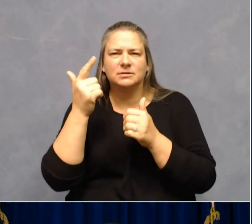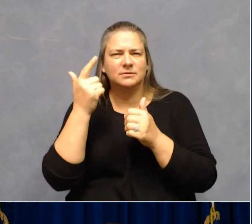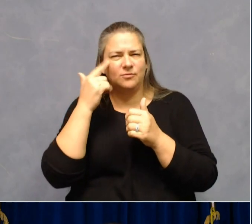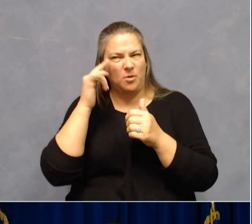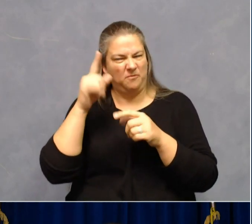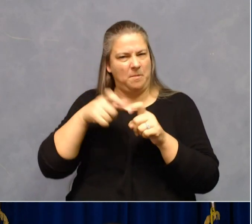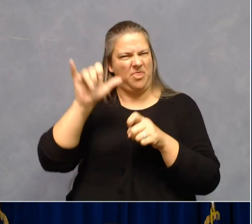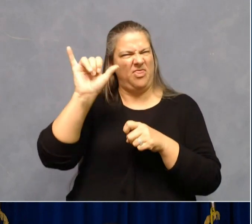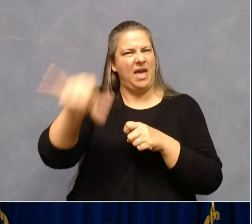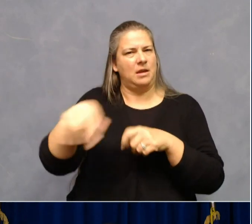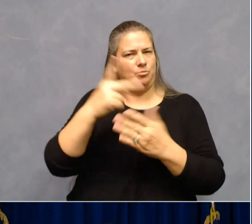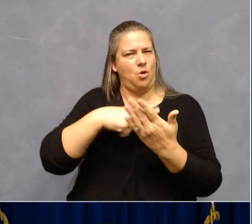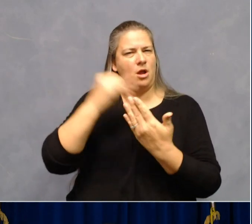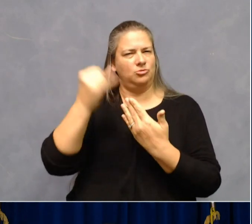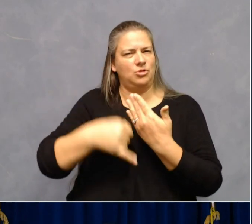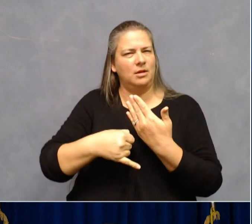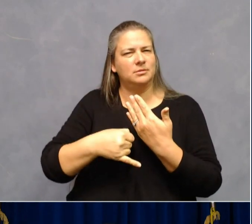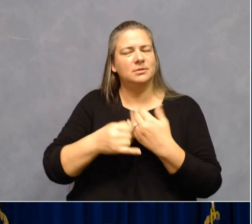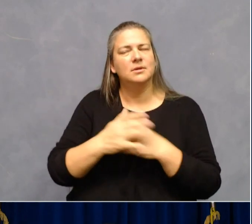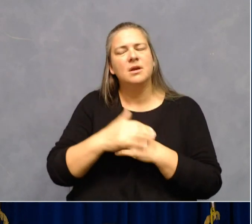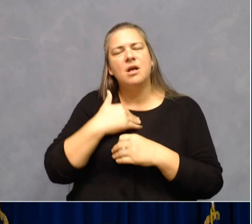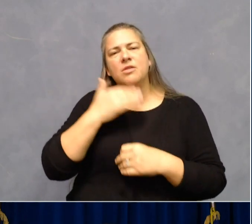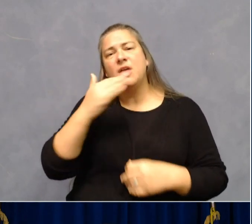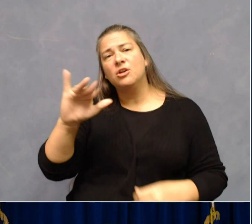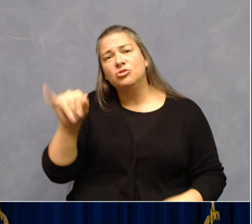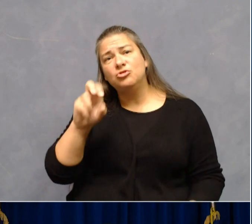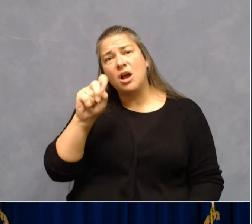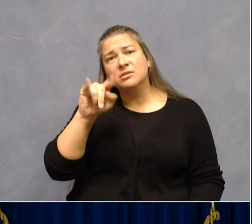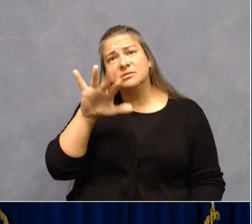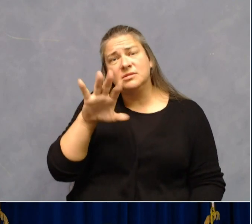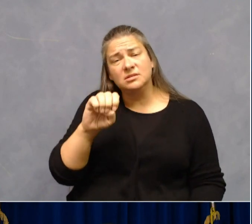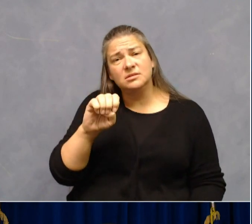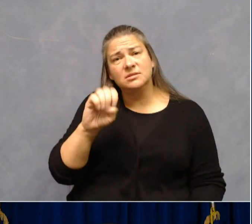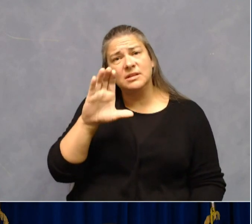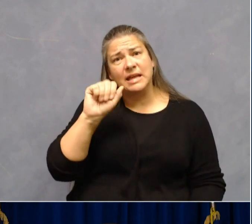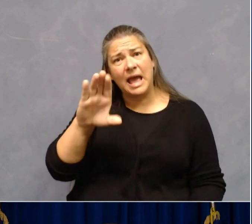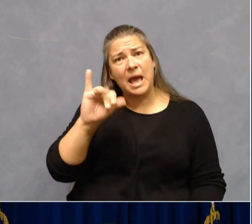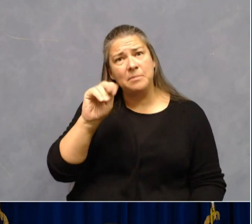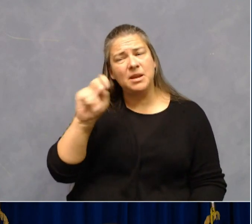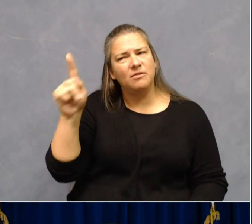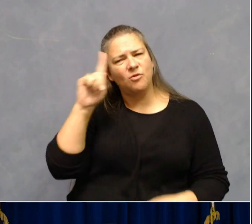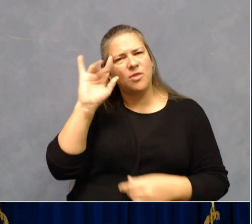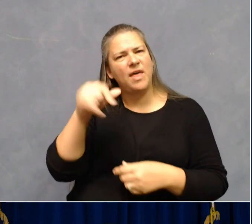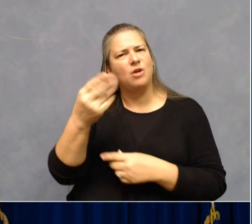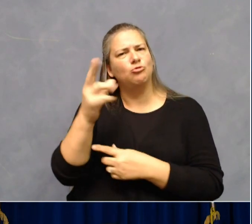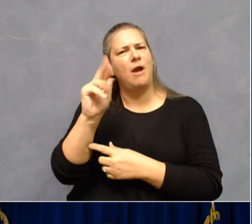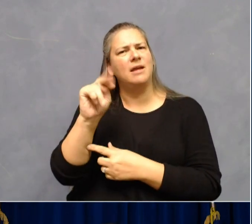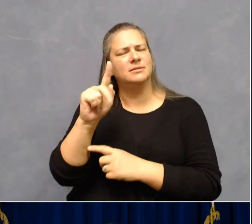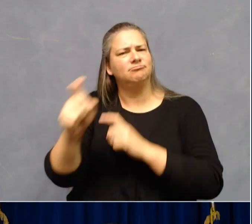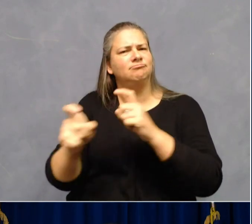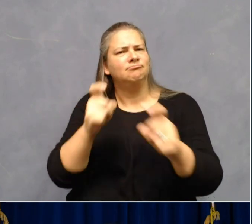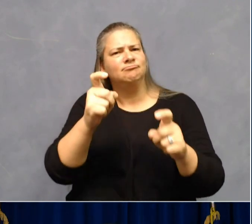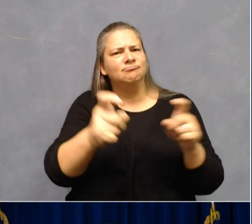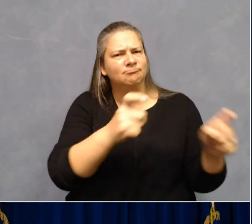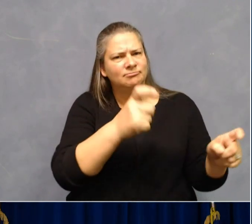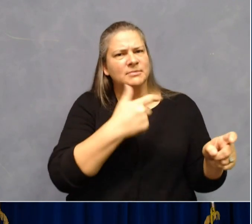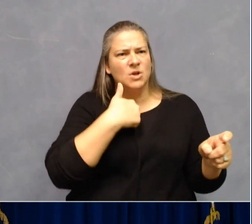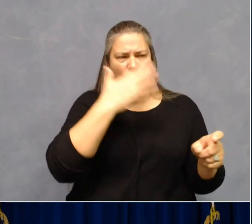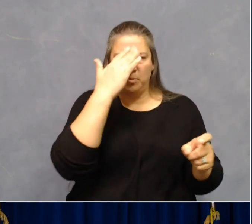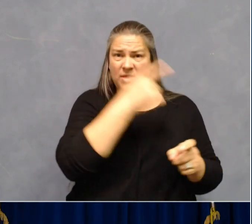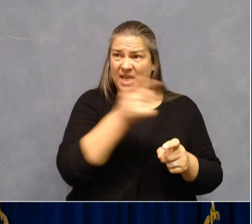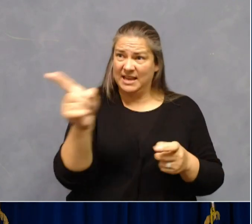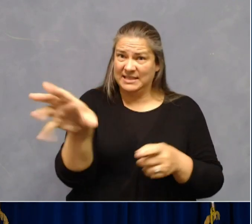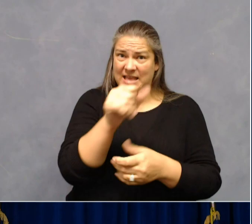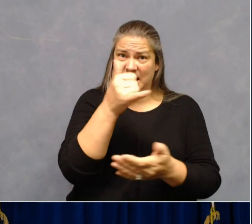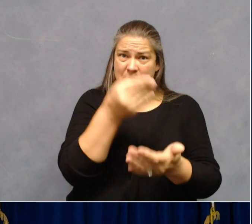Justice Cabinet for administering these grants, and I hope these groups take these dollars and go do good things. That's what we